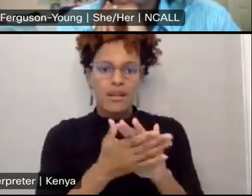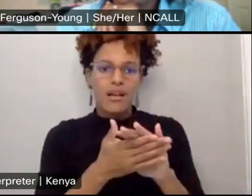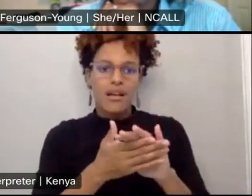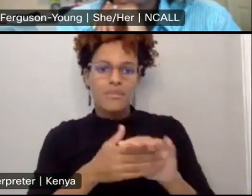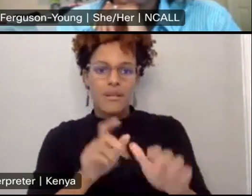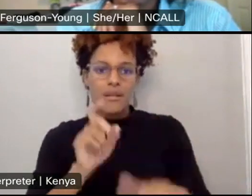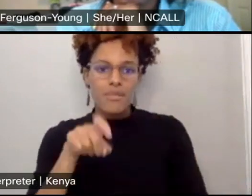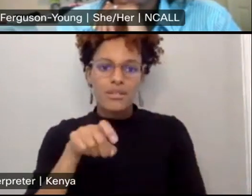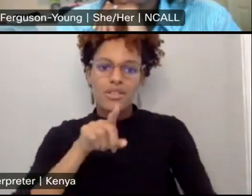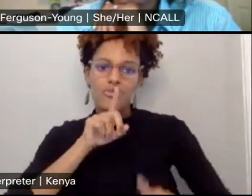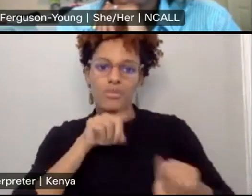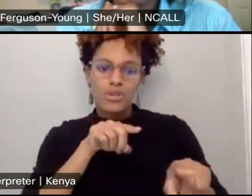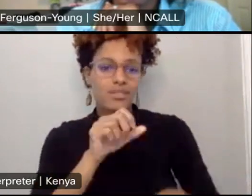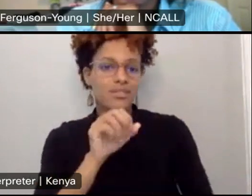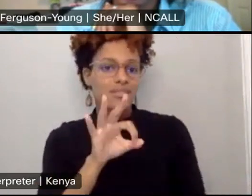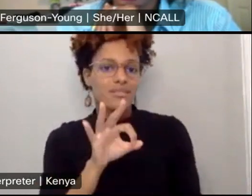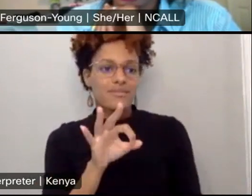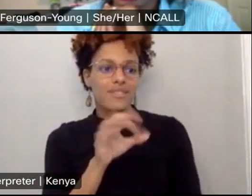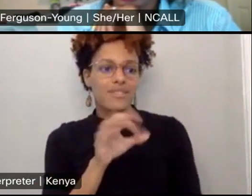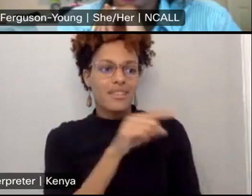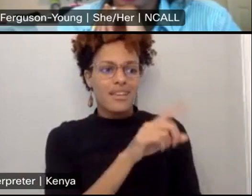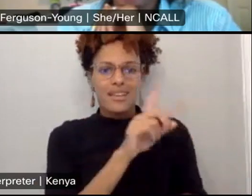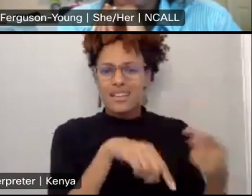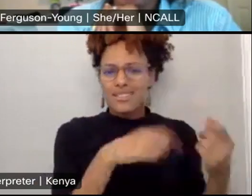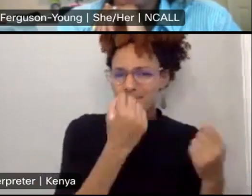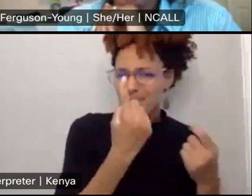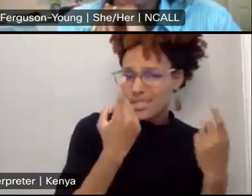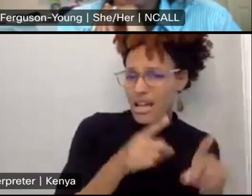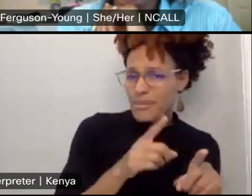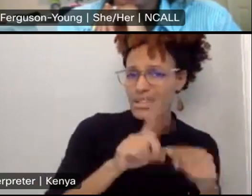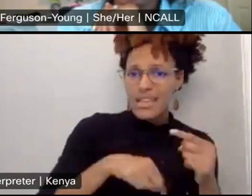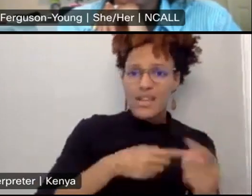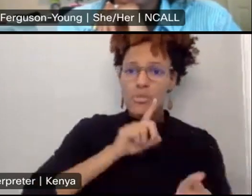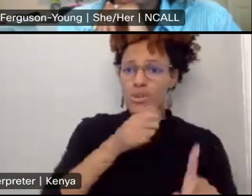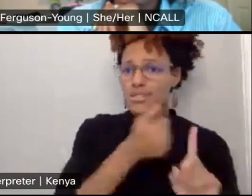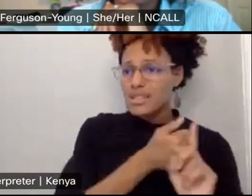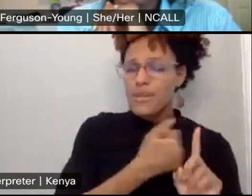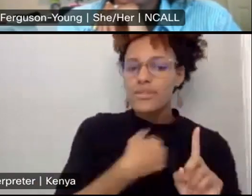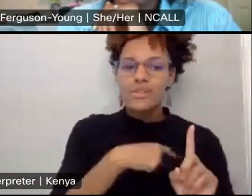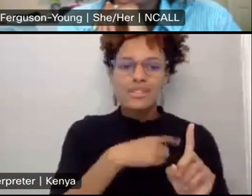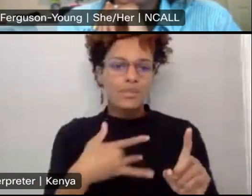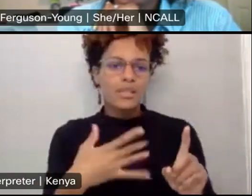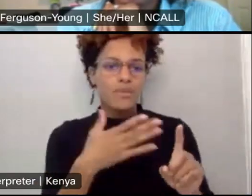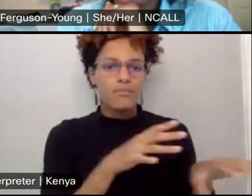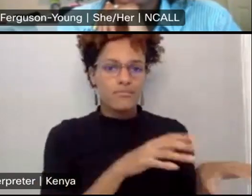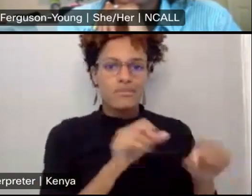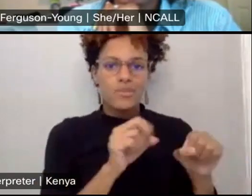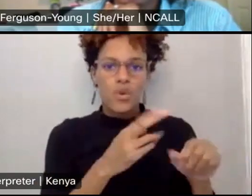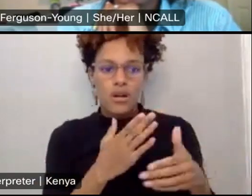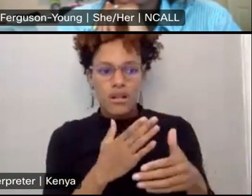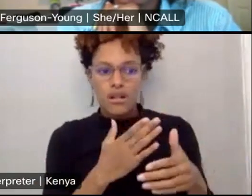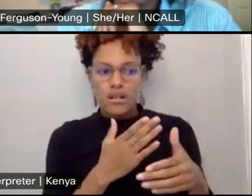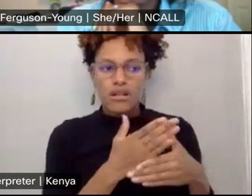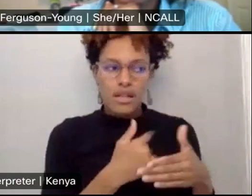participate or not able to understand what's happening, I think that's when we do have to kind of step in sometimes and make a report on a person's